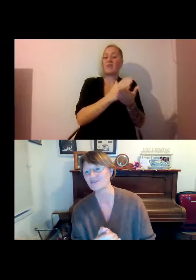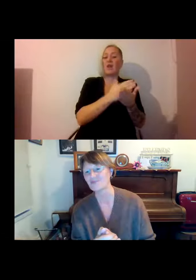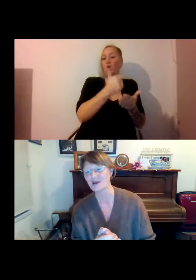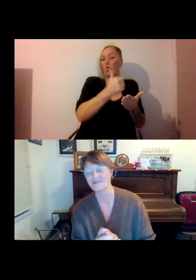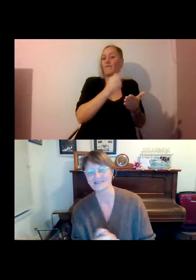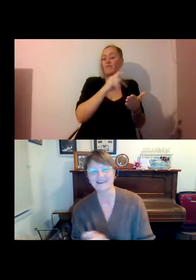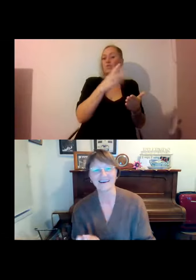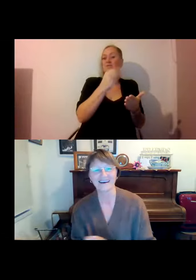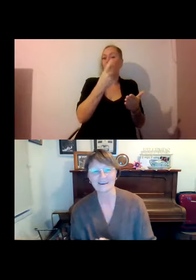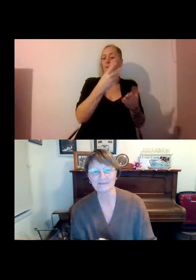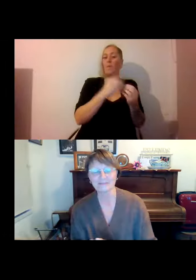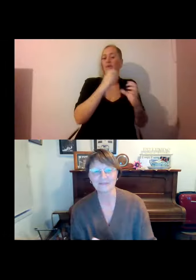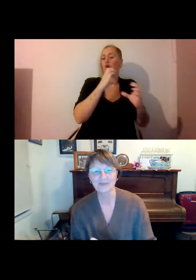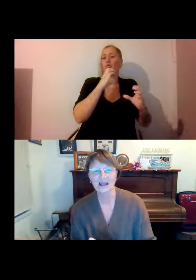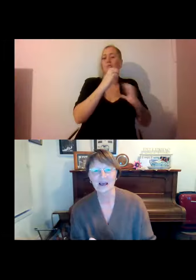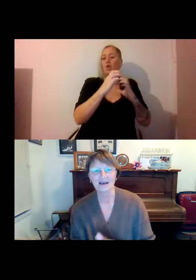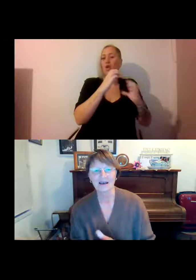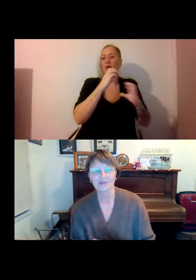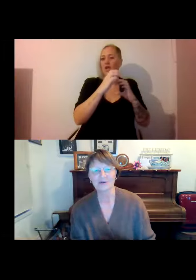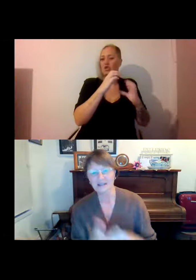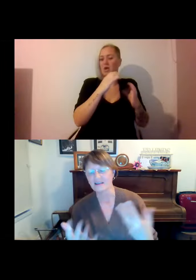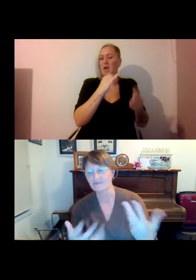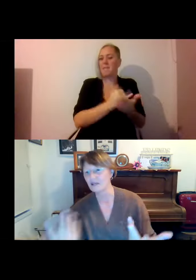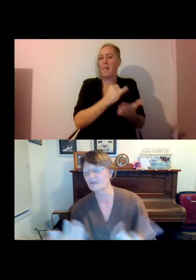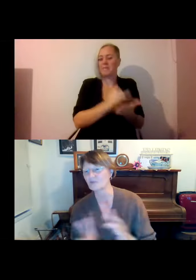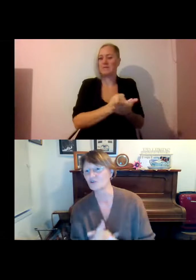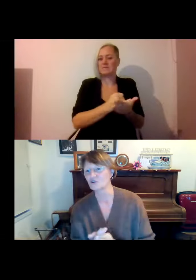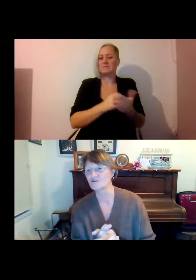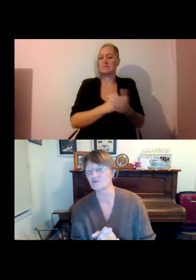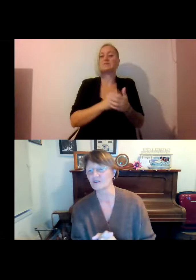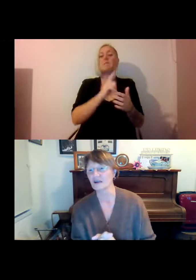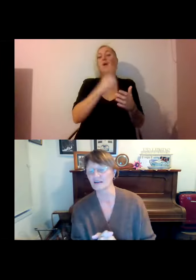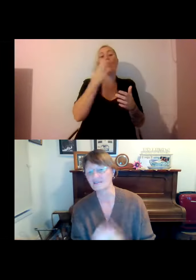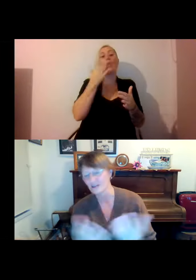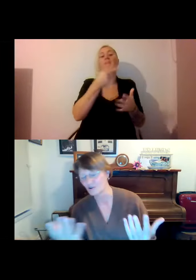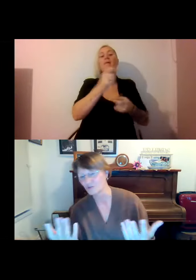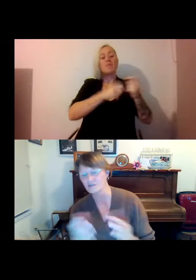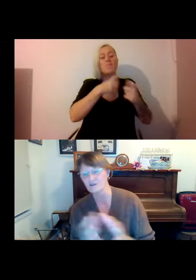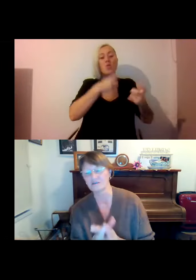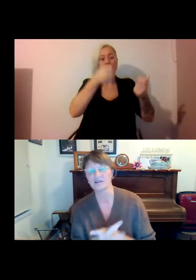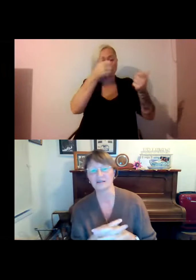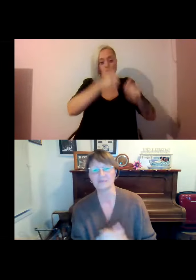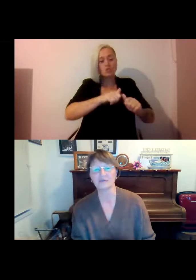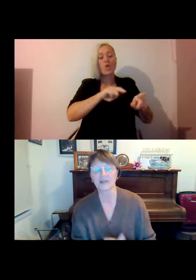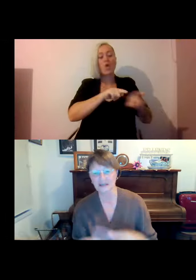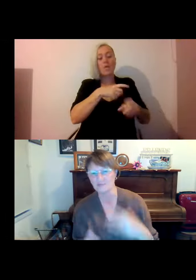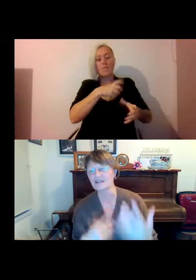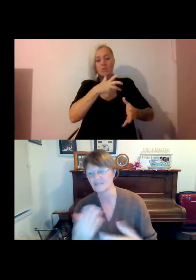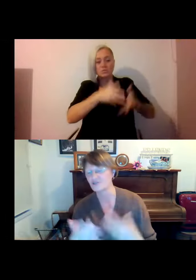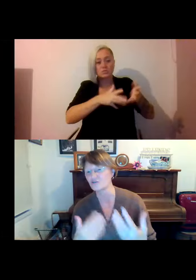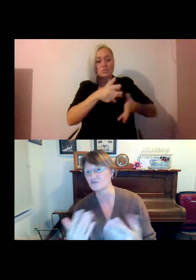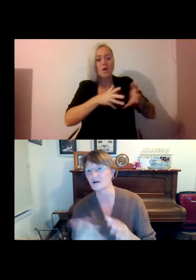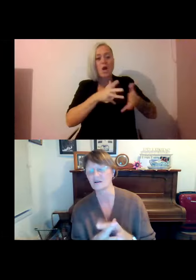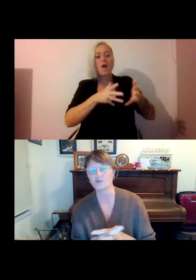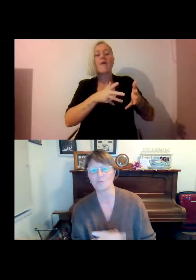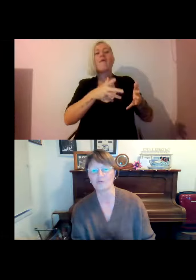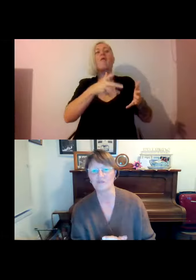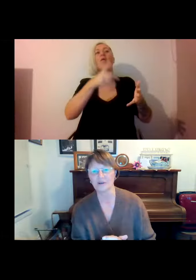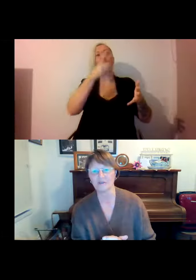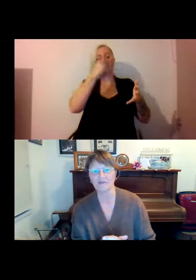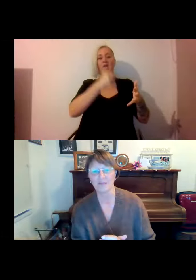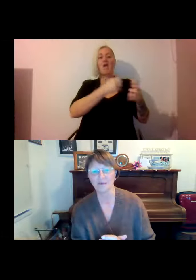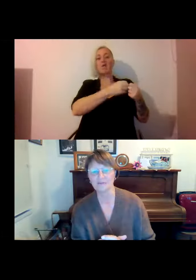communication impairment. But as they become more used to it and as they learn more signs, they can begin to use a